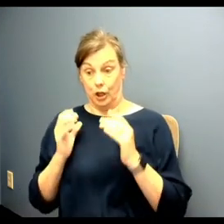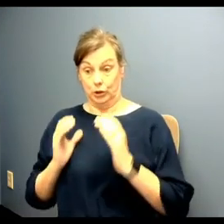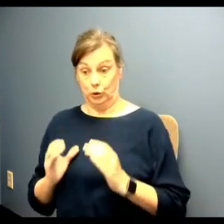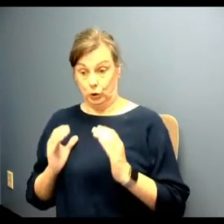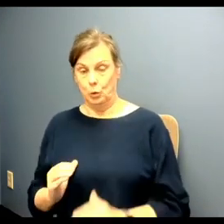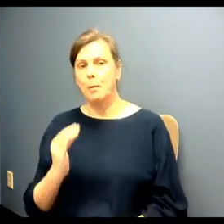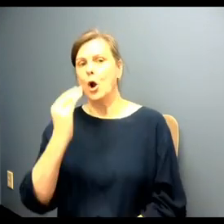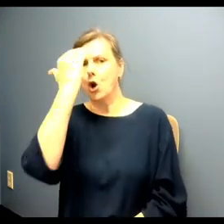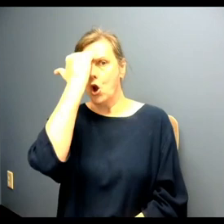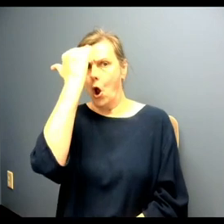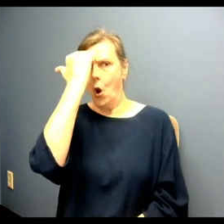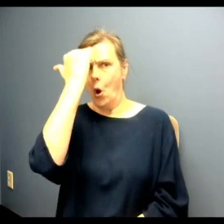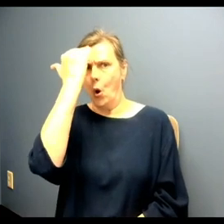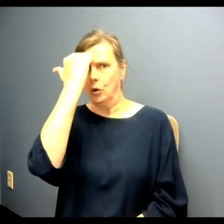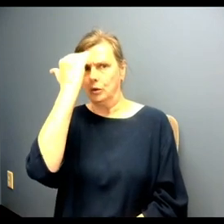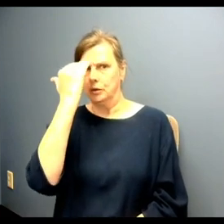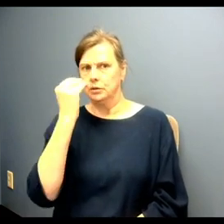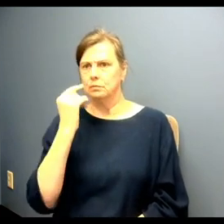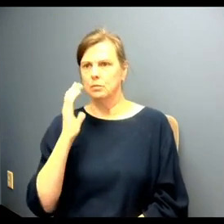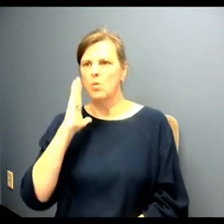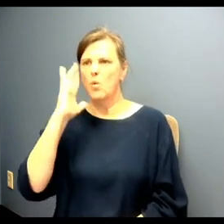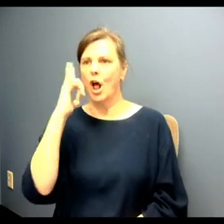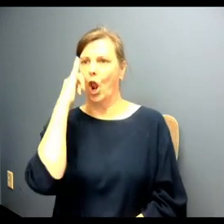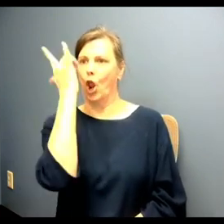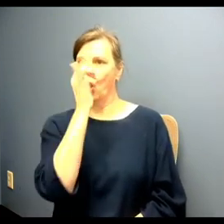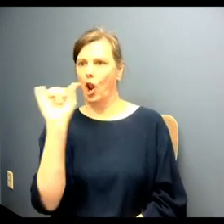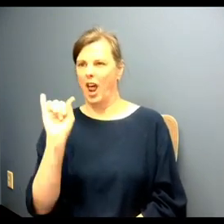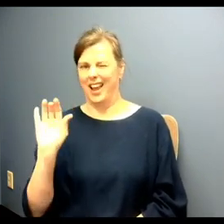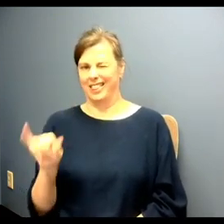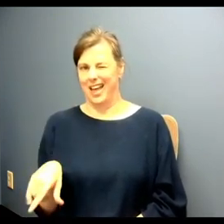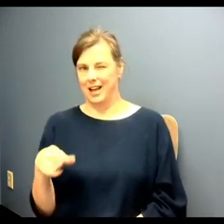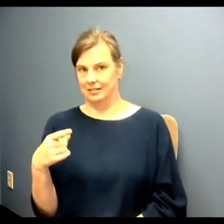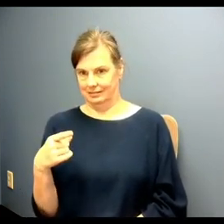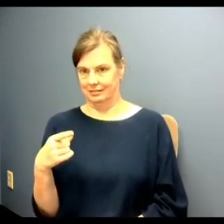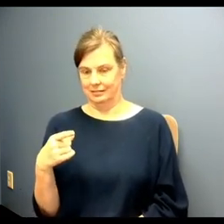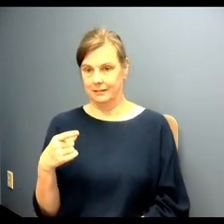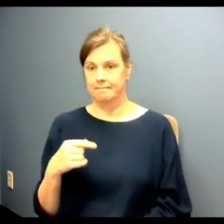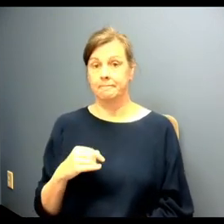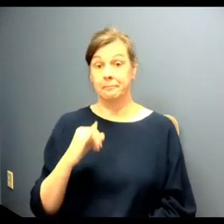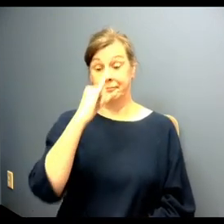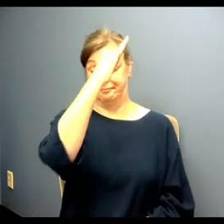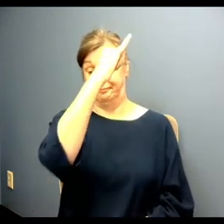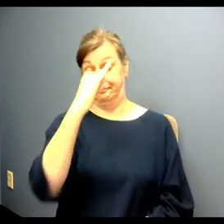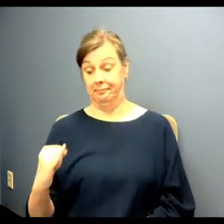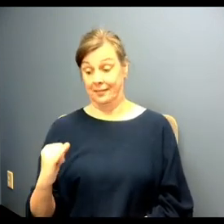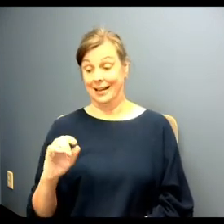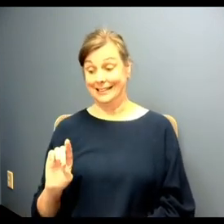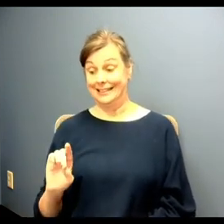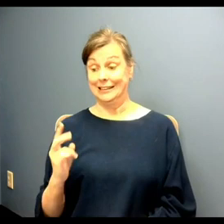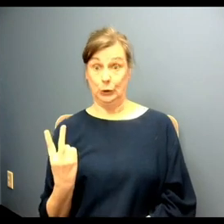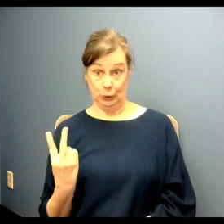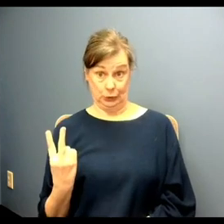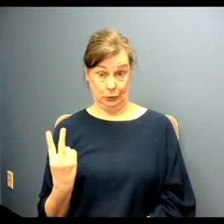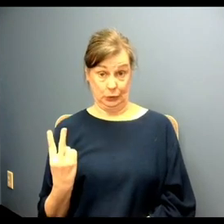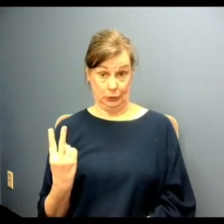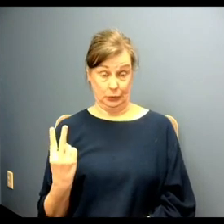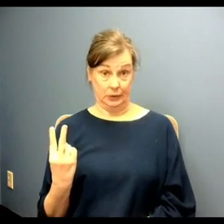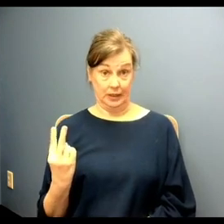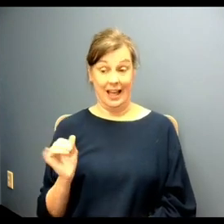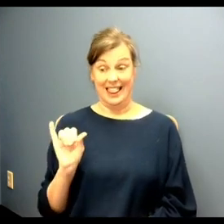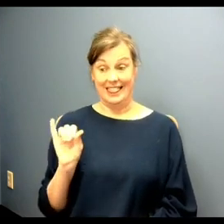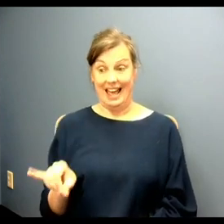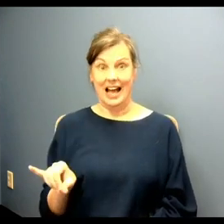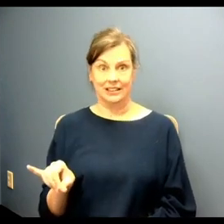D2, or the second demand curve, is going to represent your demand for chia pets if you were fooled into thinking that it turned